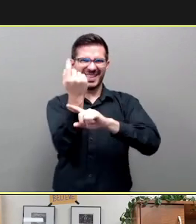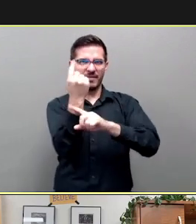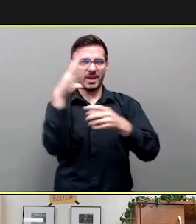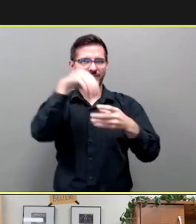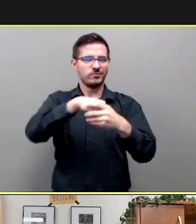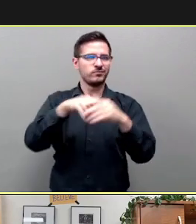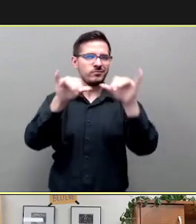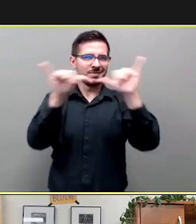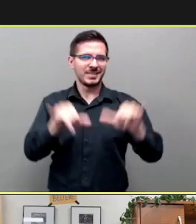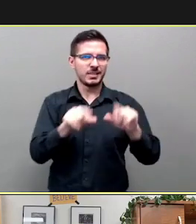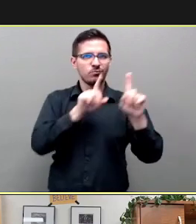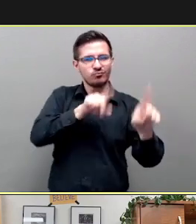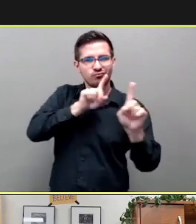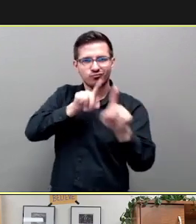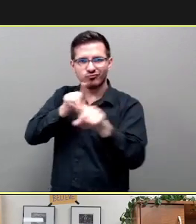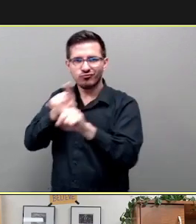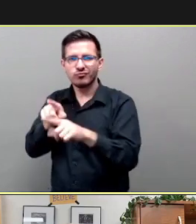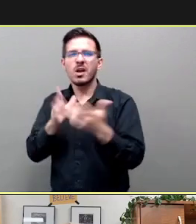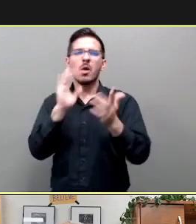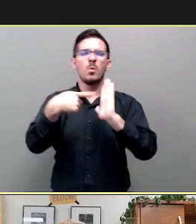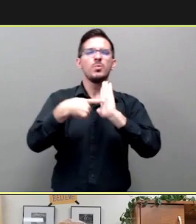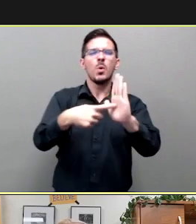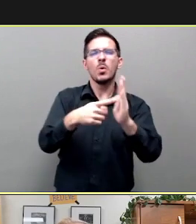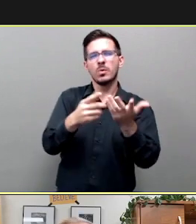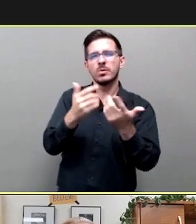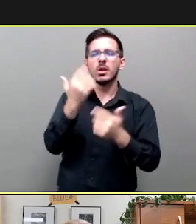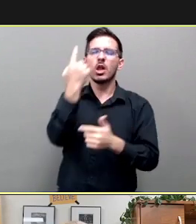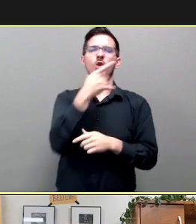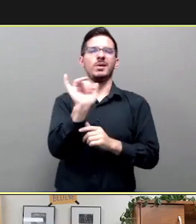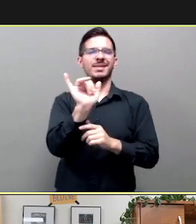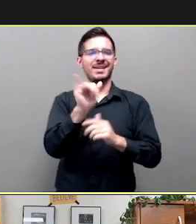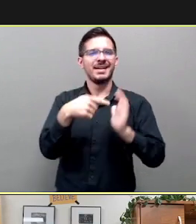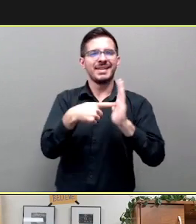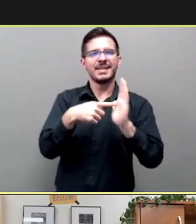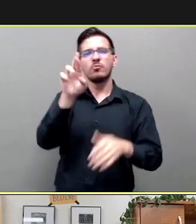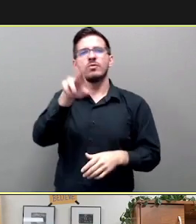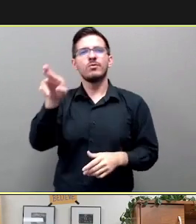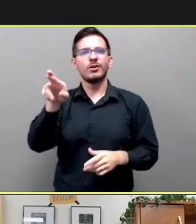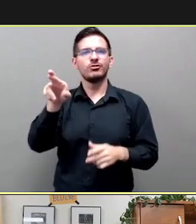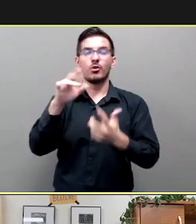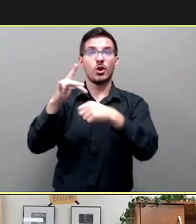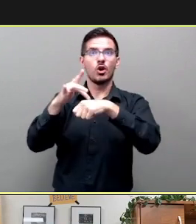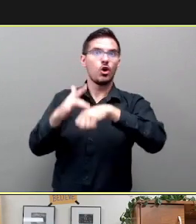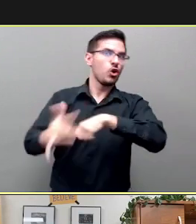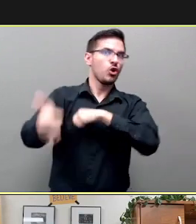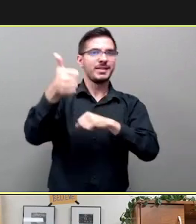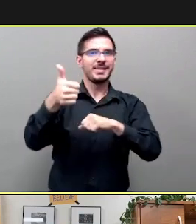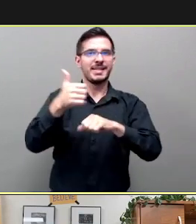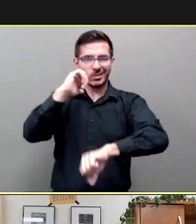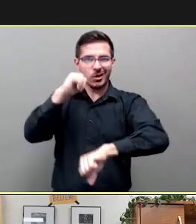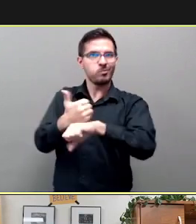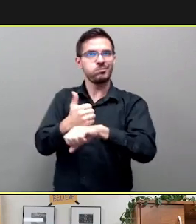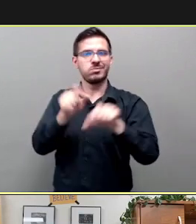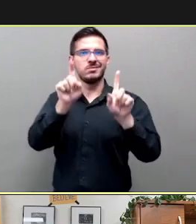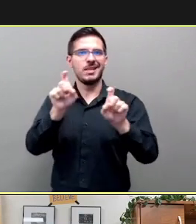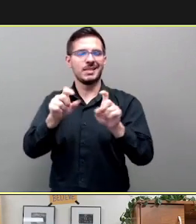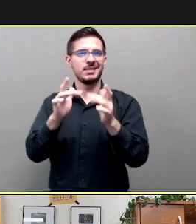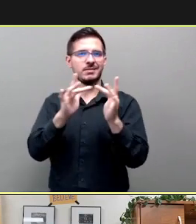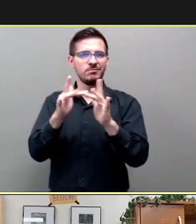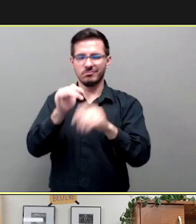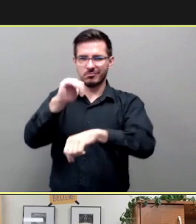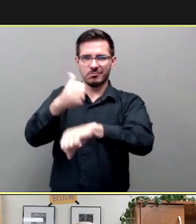worth of data. In a minute, I'm going to show you an example from Rio Rancho, which is one of the earliest testing sites. And I'm going to show you